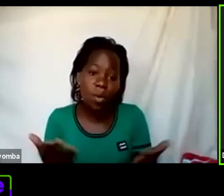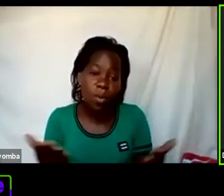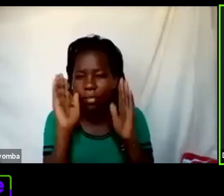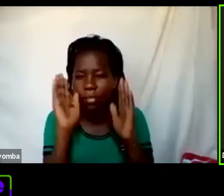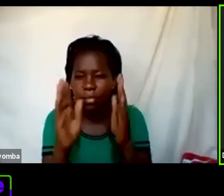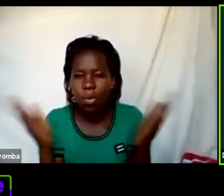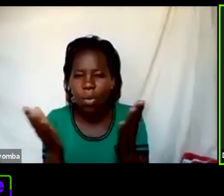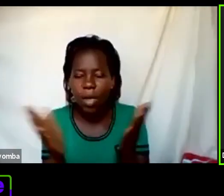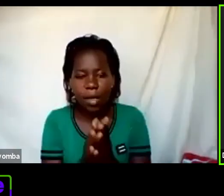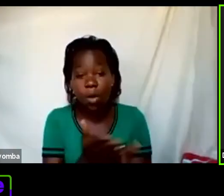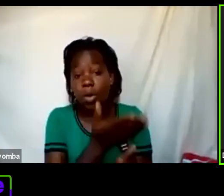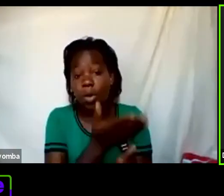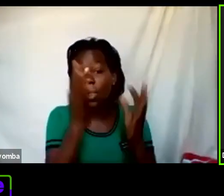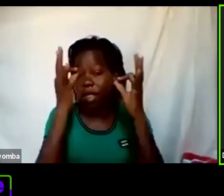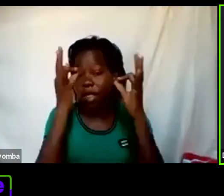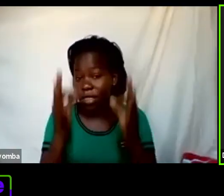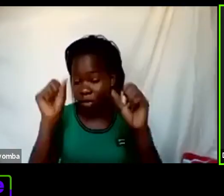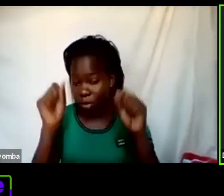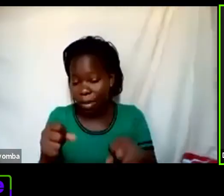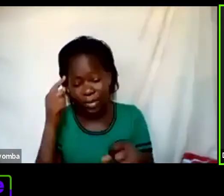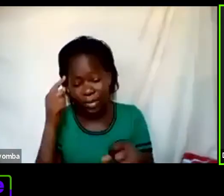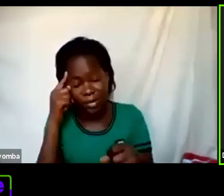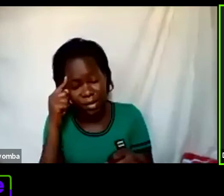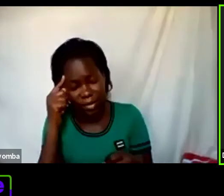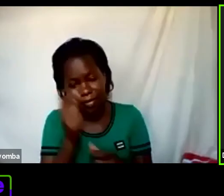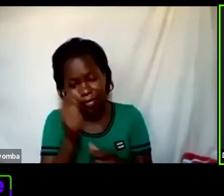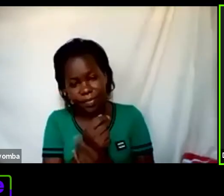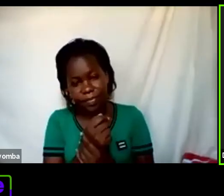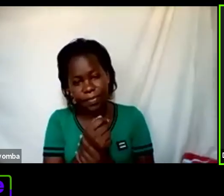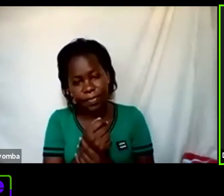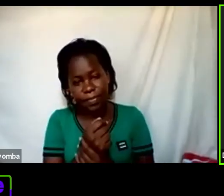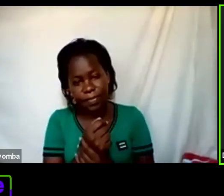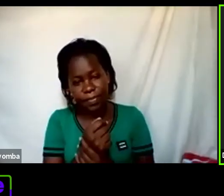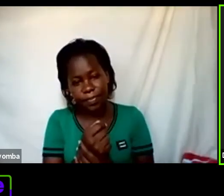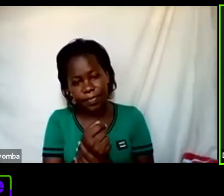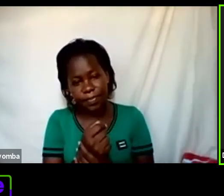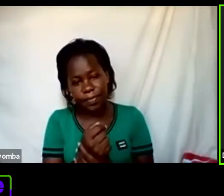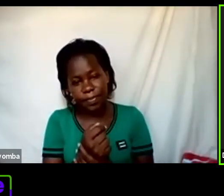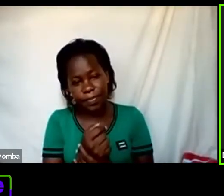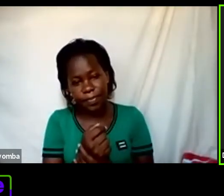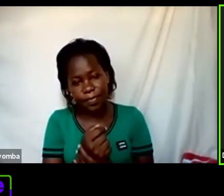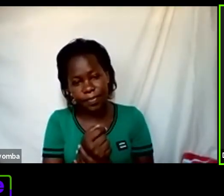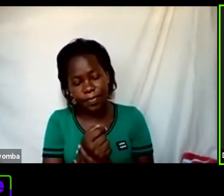again, these are some of the details that we should help you with as part of your ideathon going forward.